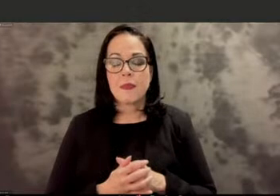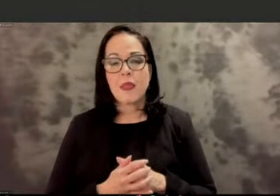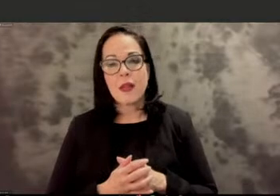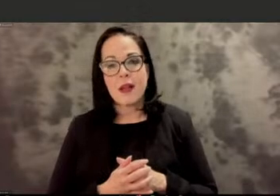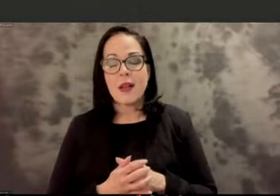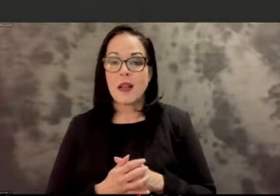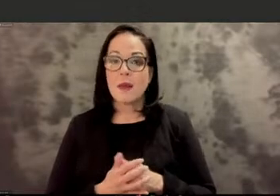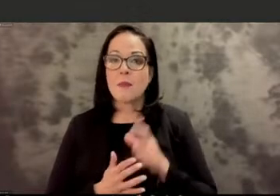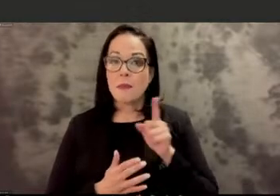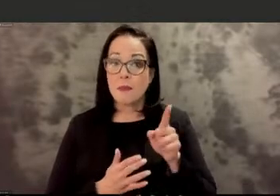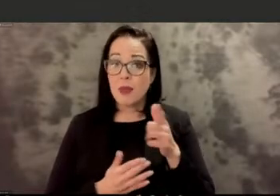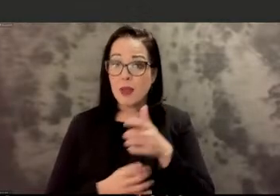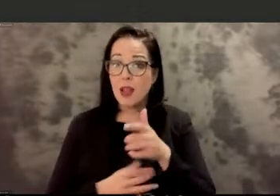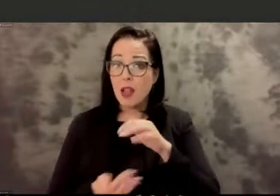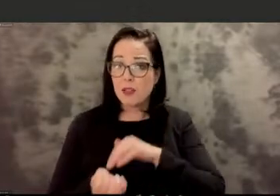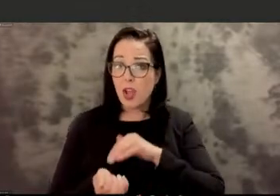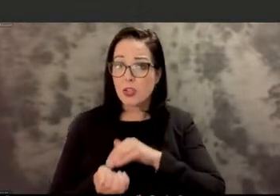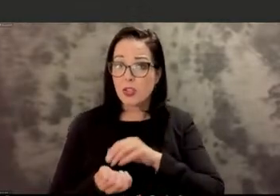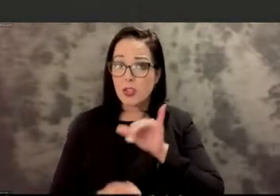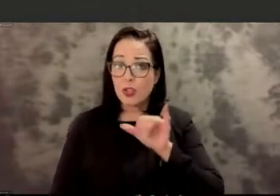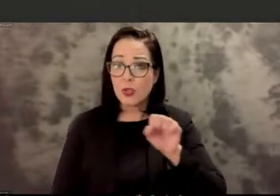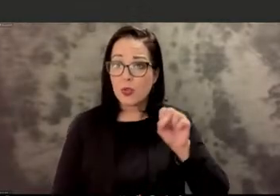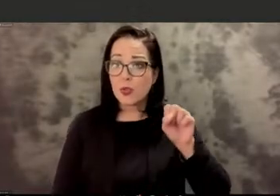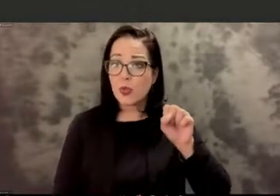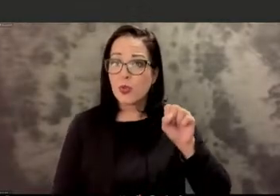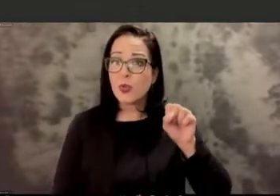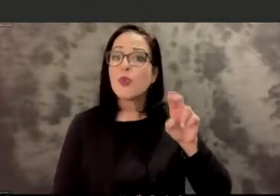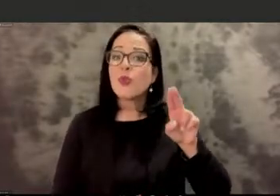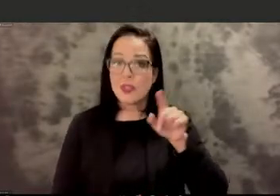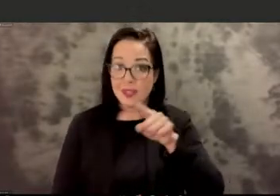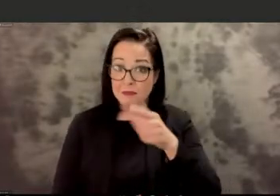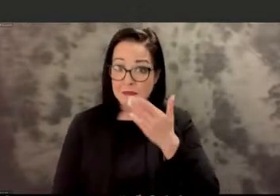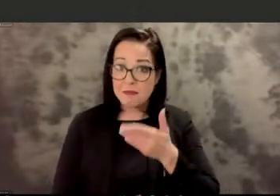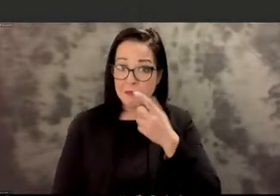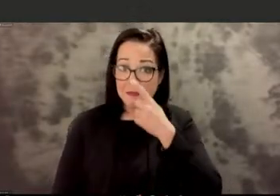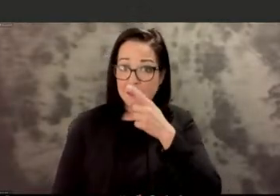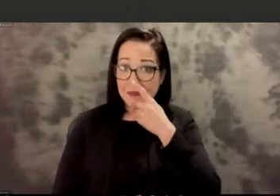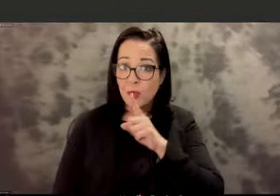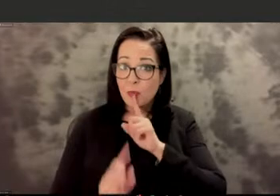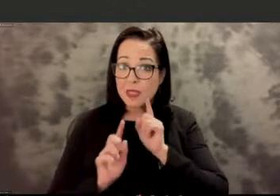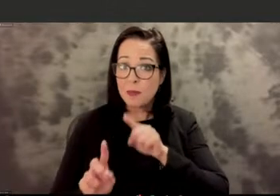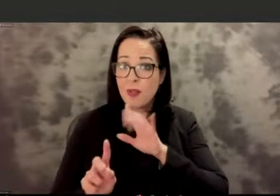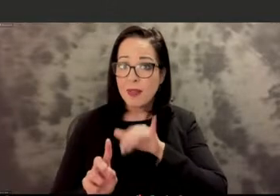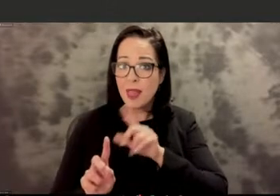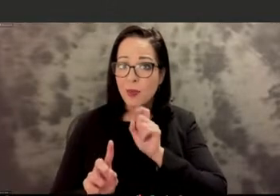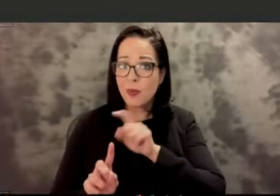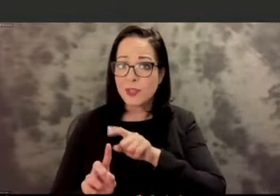Ms. Yoon or Dr. Yoon, Ha-Young Yoon, can I ask your response to that question?